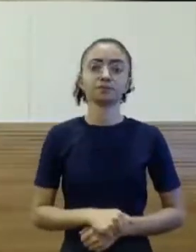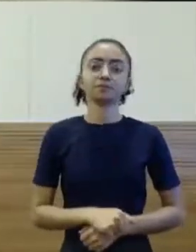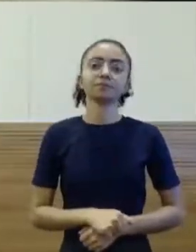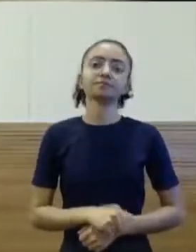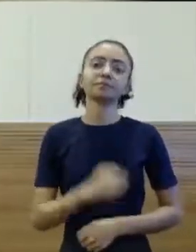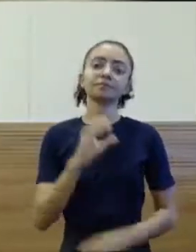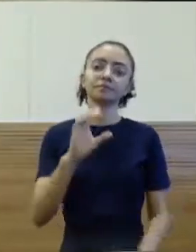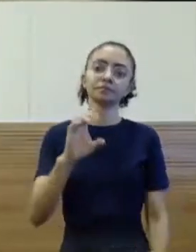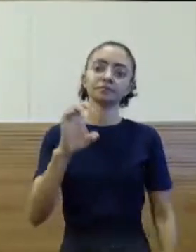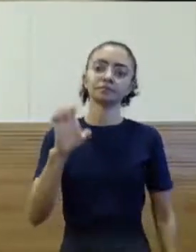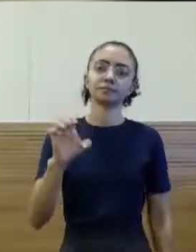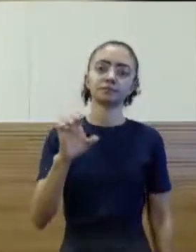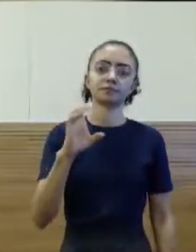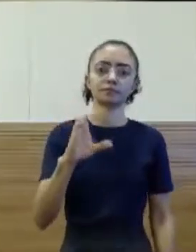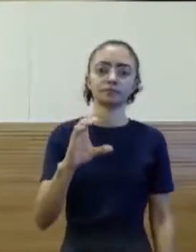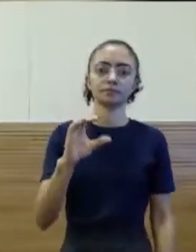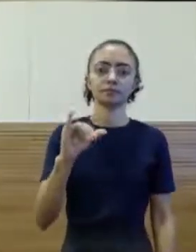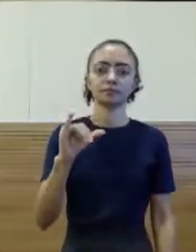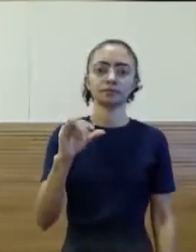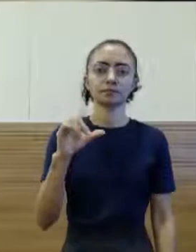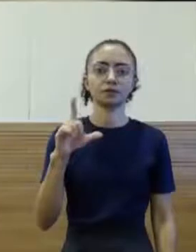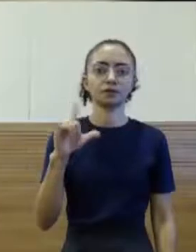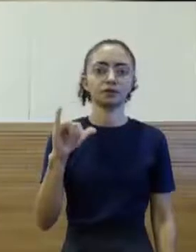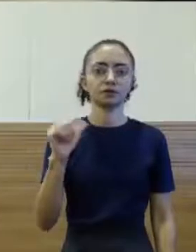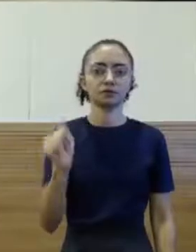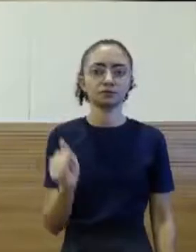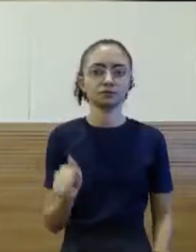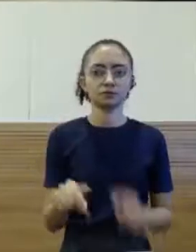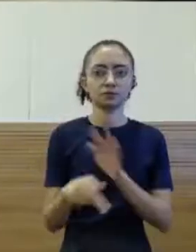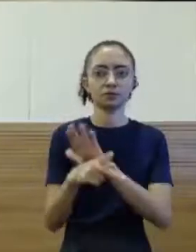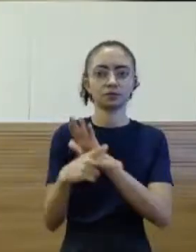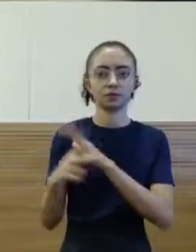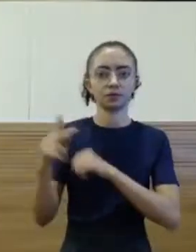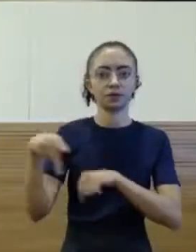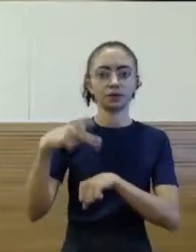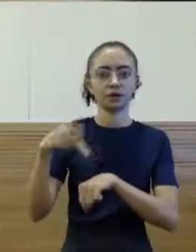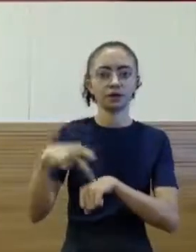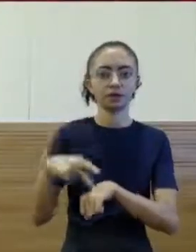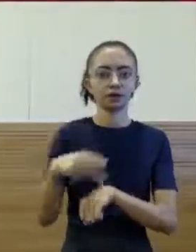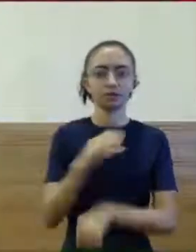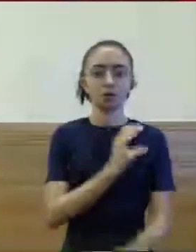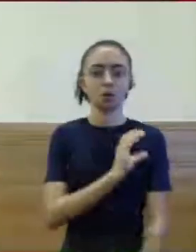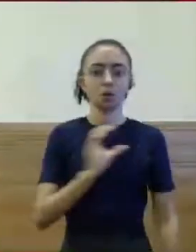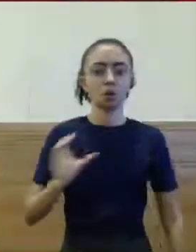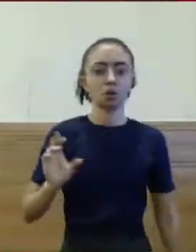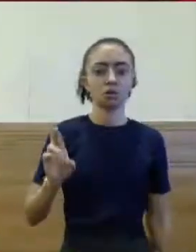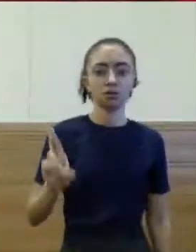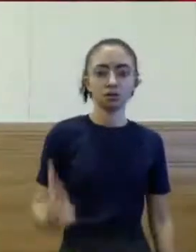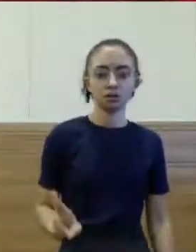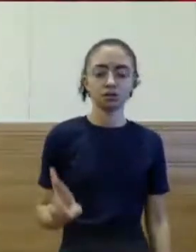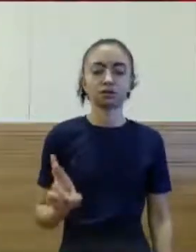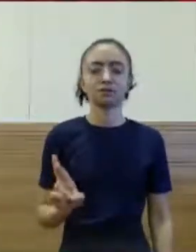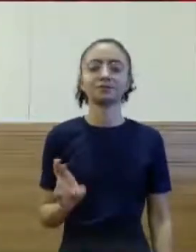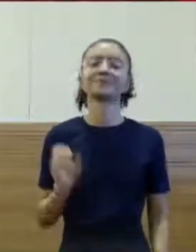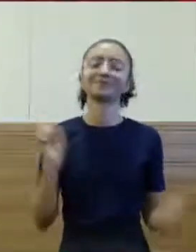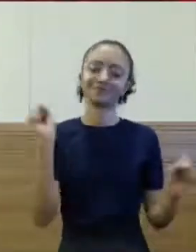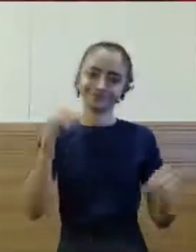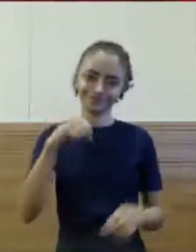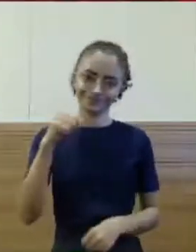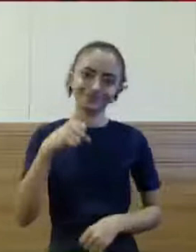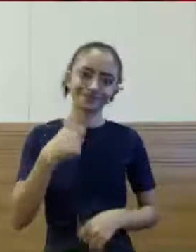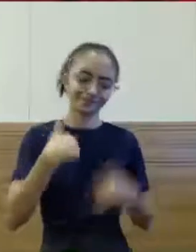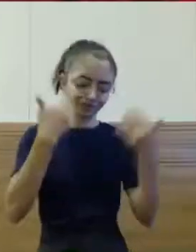Oh, perhaps not. Cecilia from Costa Rica. Cecilia, I know she's here with us. Yes, I'm